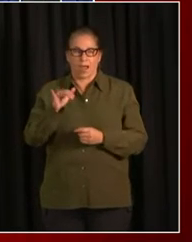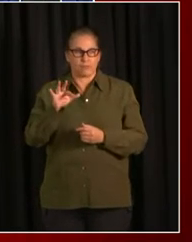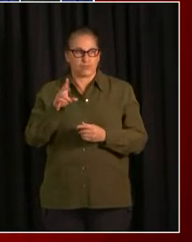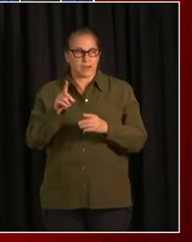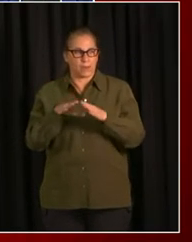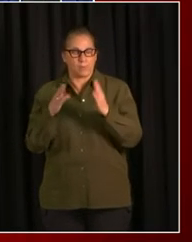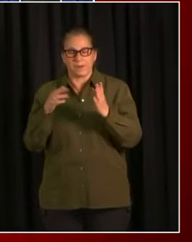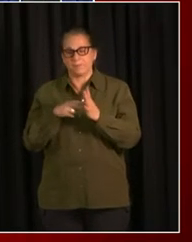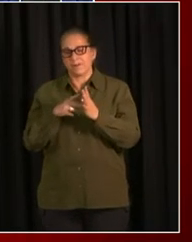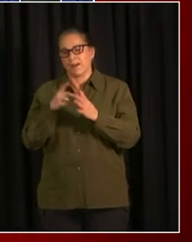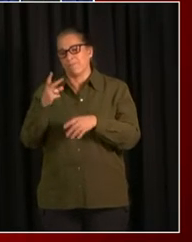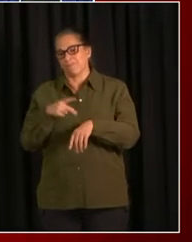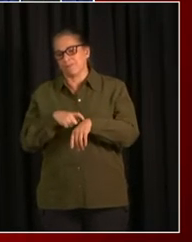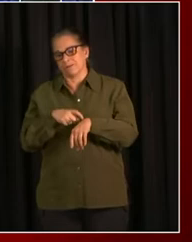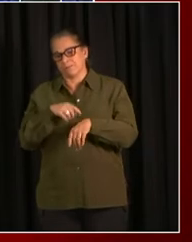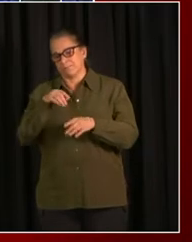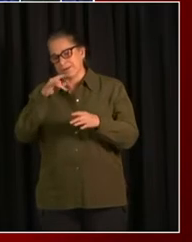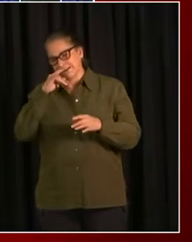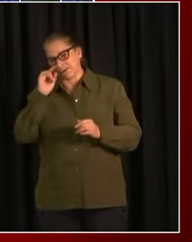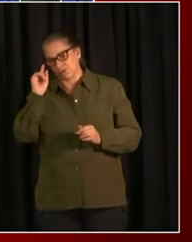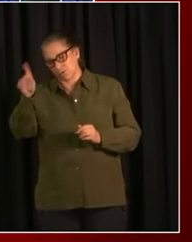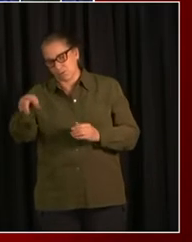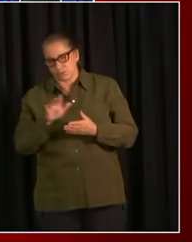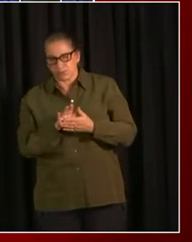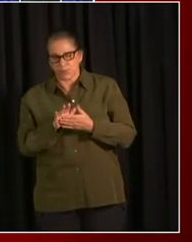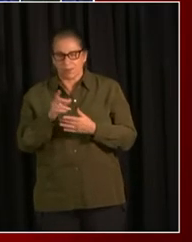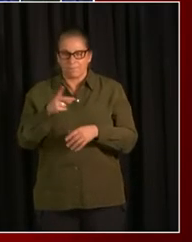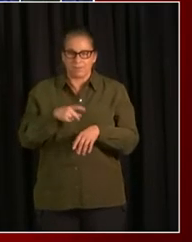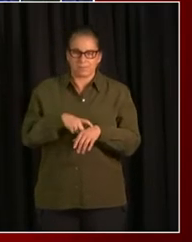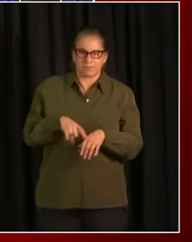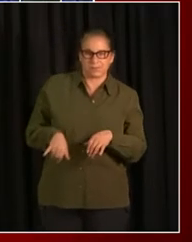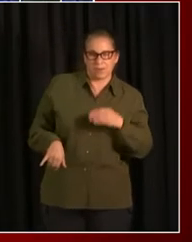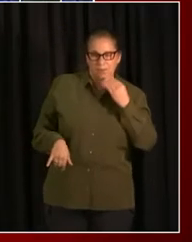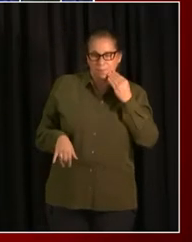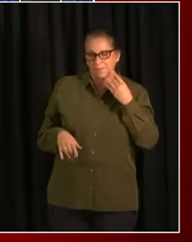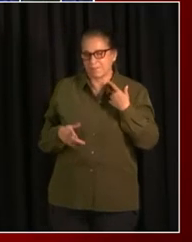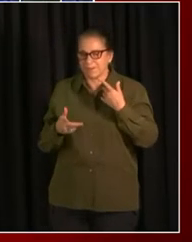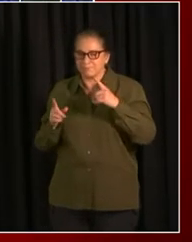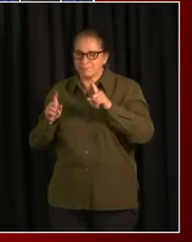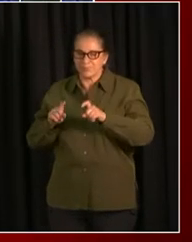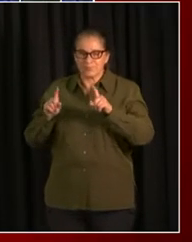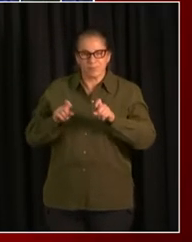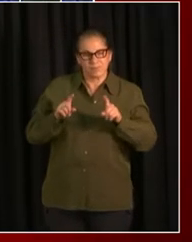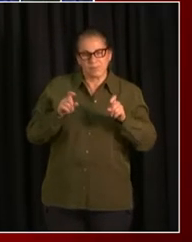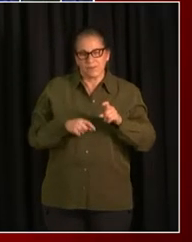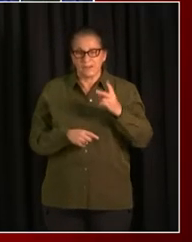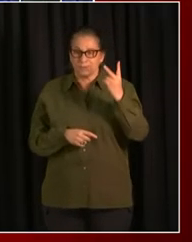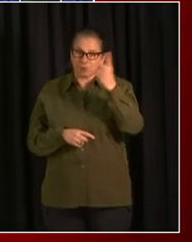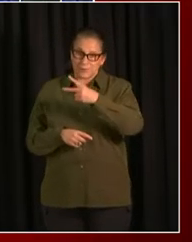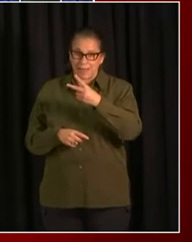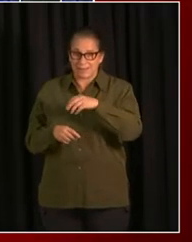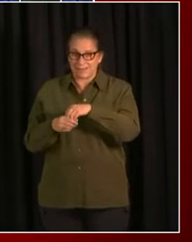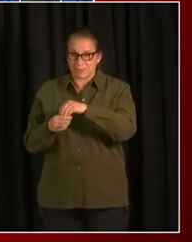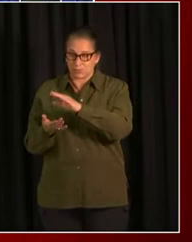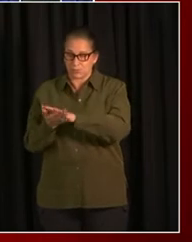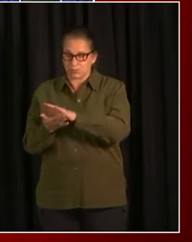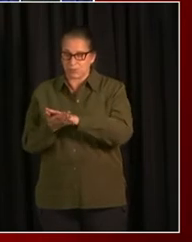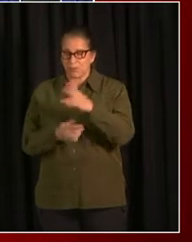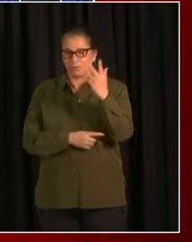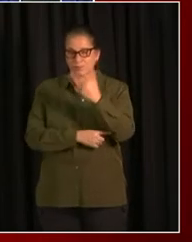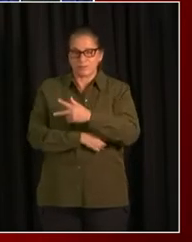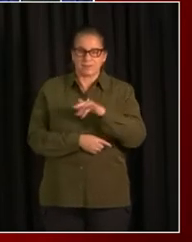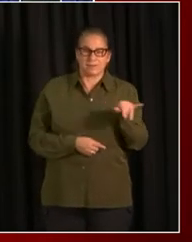we're assessing the educational merits and safety merits of those forms, whether it's 2 days on, 2 days off, or different variations of